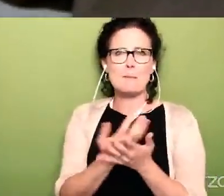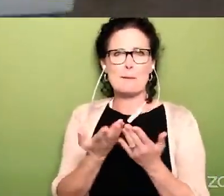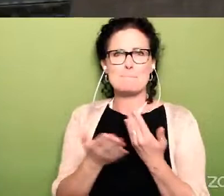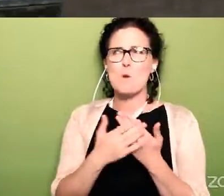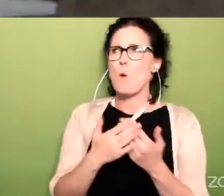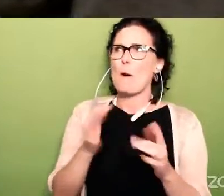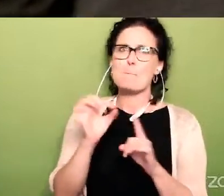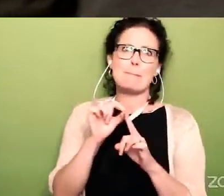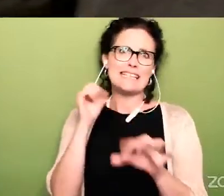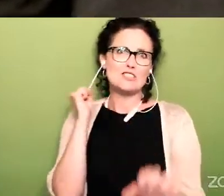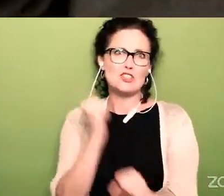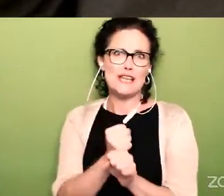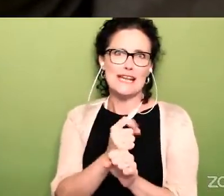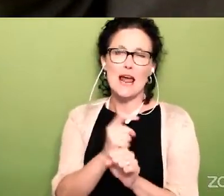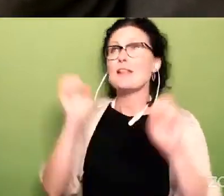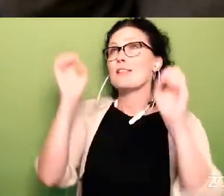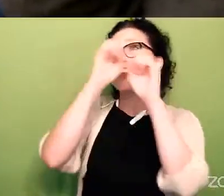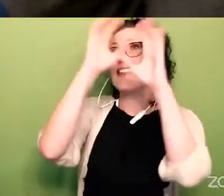says.